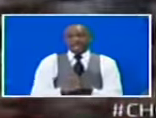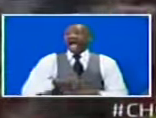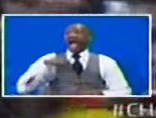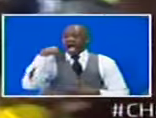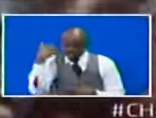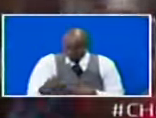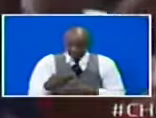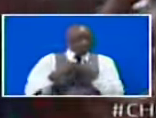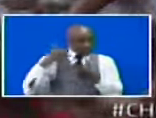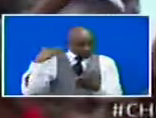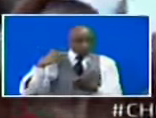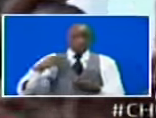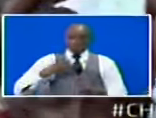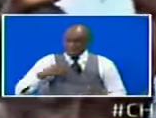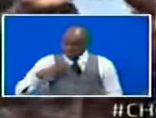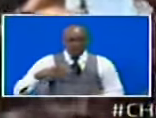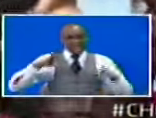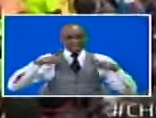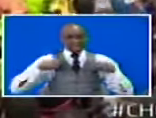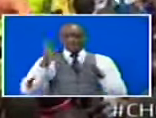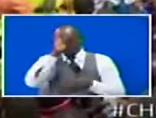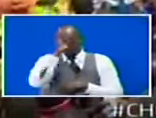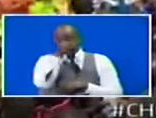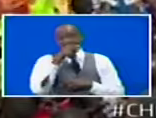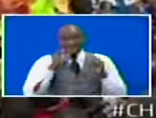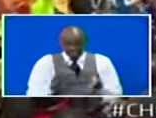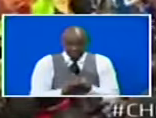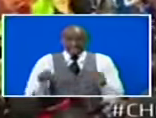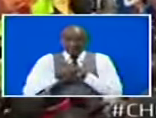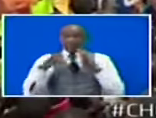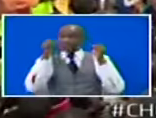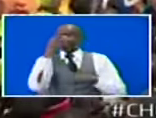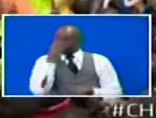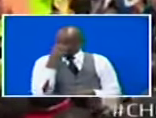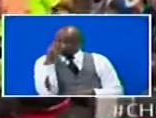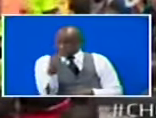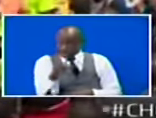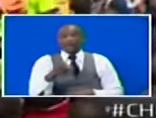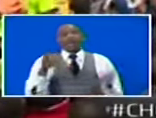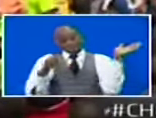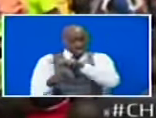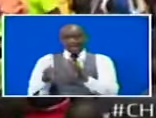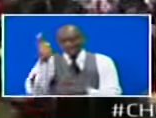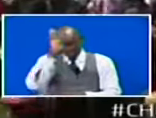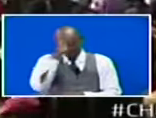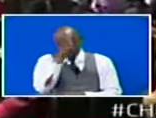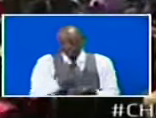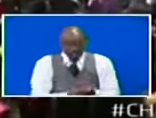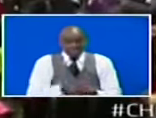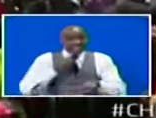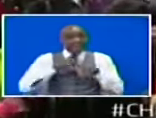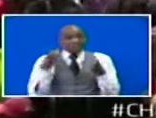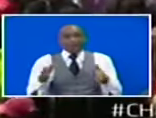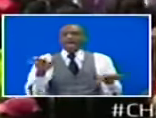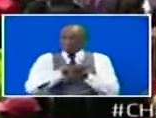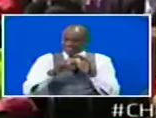After previously facing a hostile reception in Bungoma, Deputy President William Ruto was back to the county, and this time things